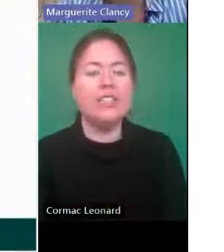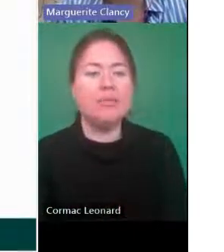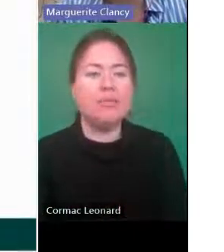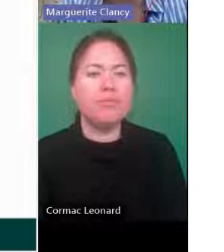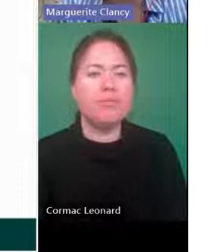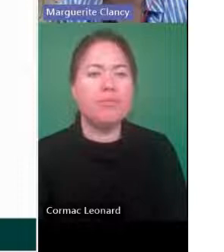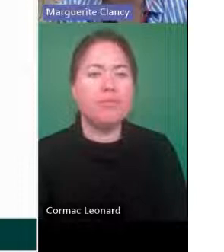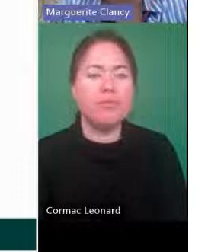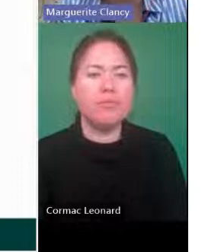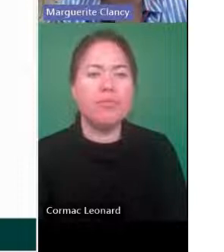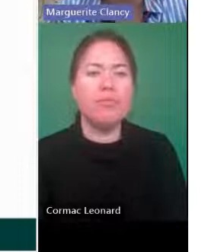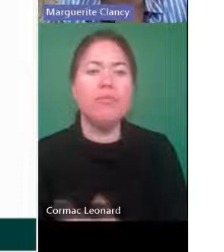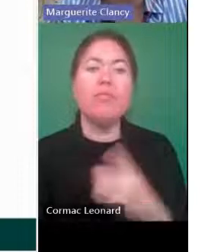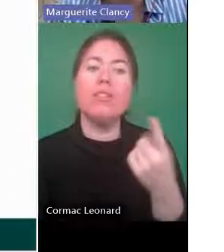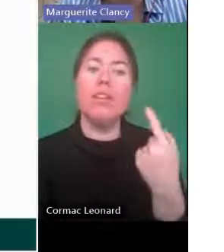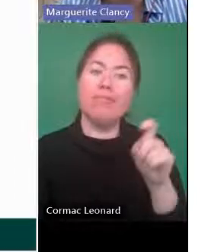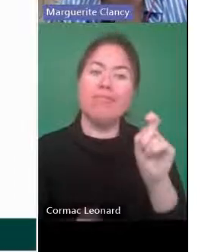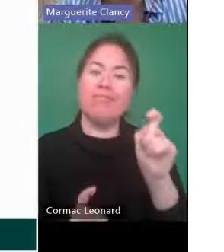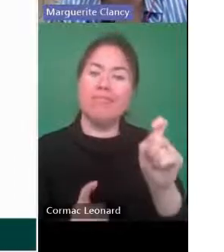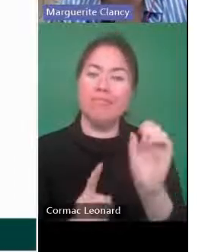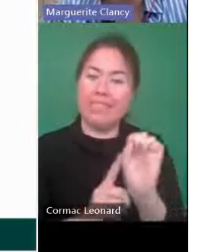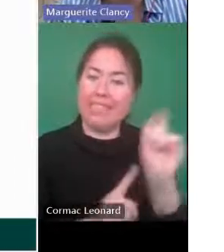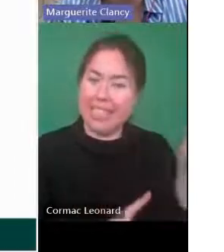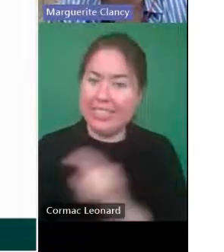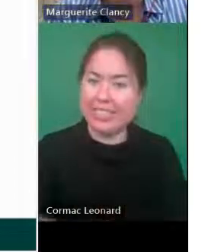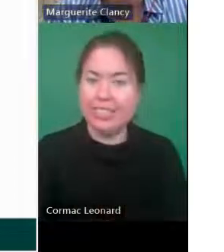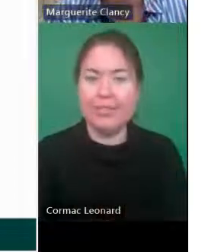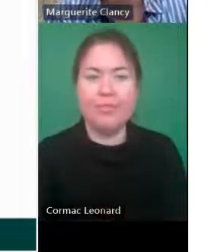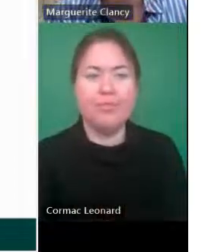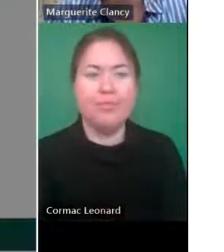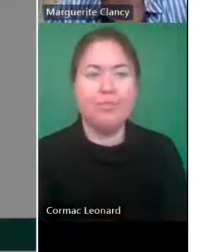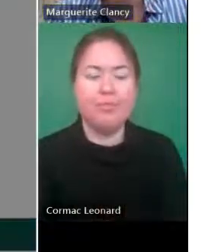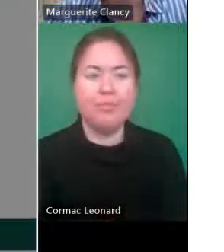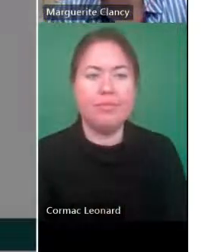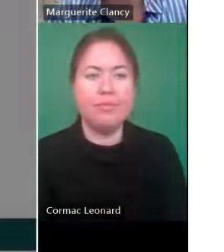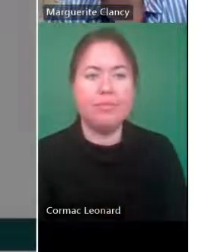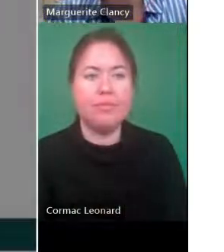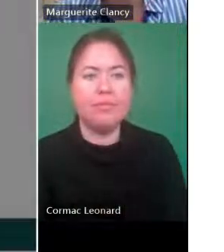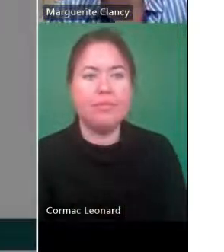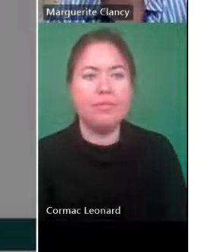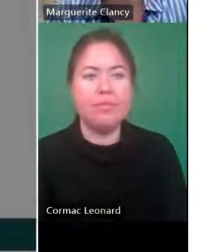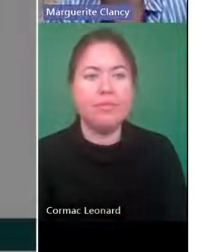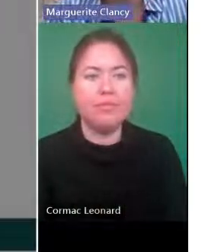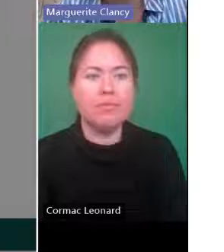next, and then you send the referral through to the team.